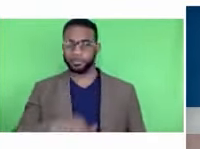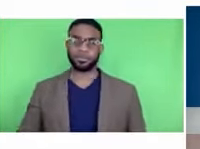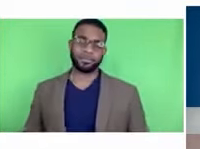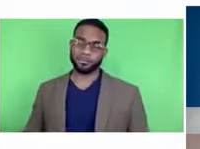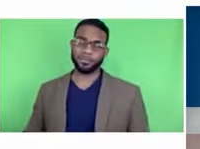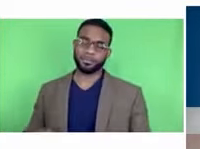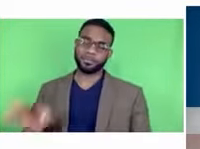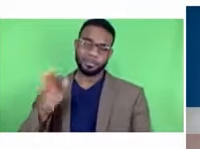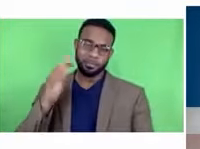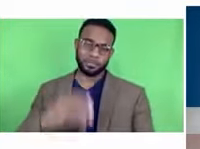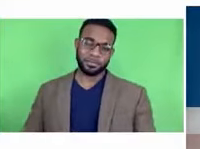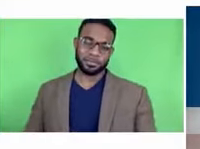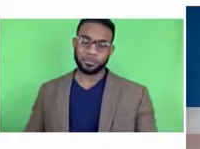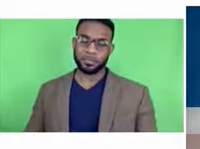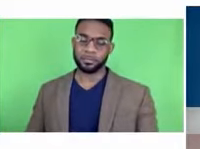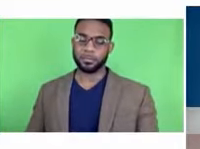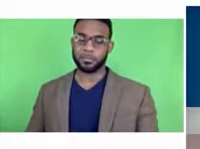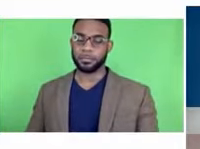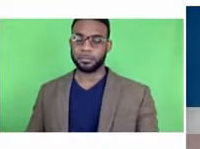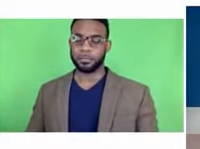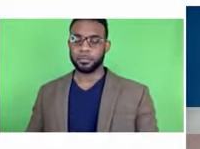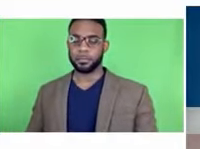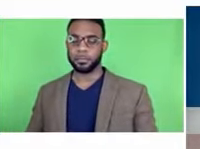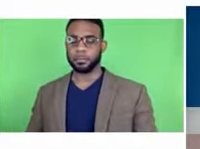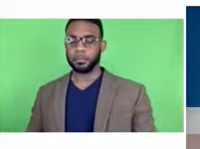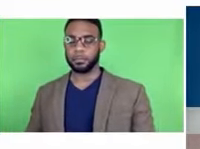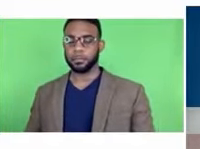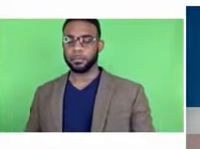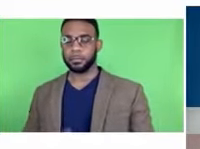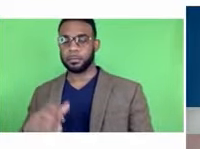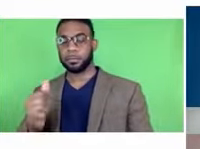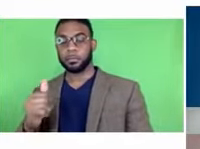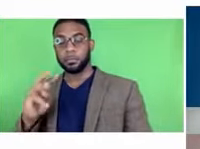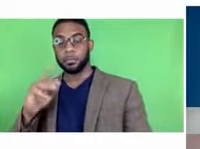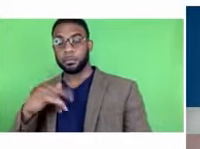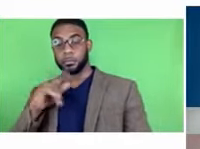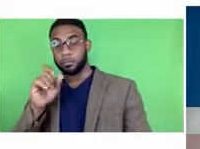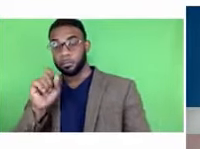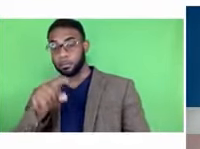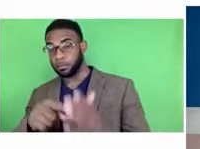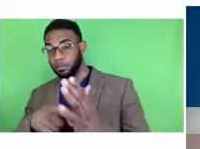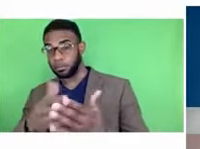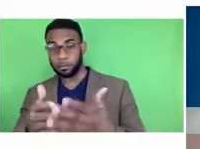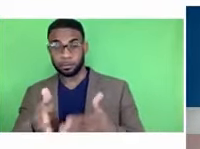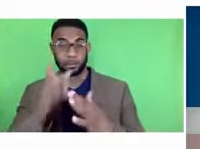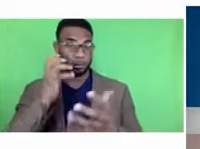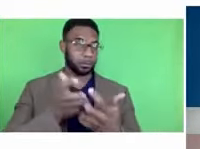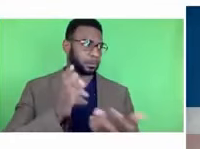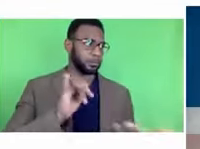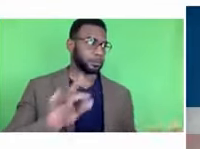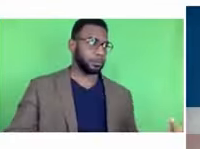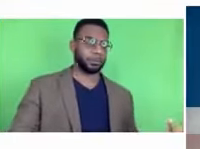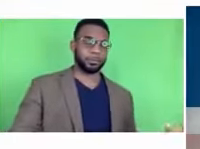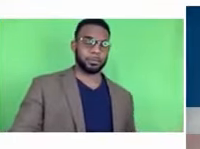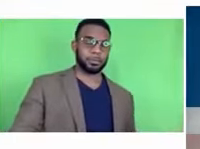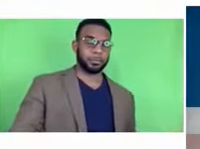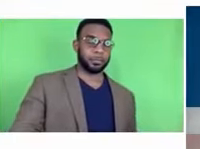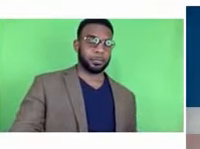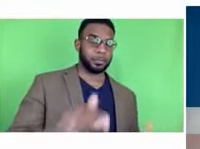important. Matthias, do you have any examples of how somebody may have asked for an accommodation in, say, like the interview process